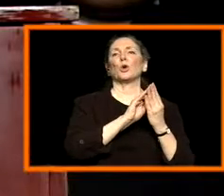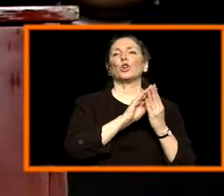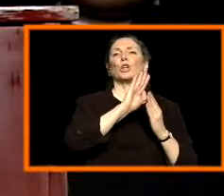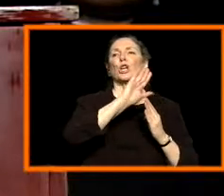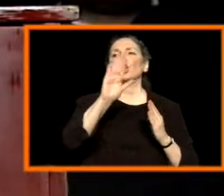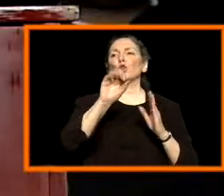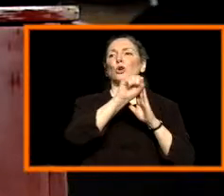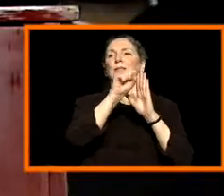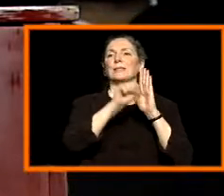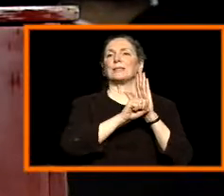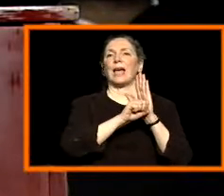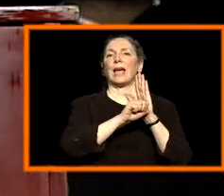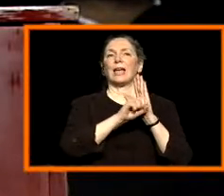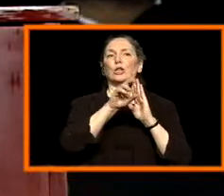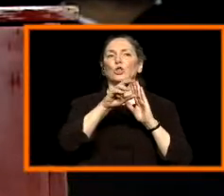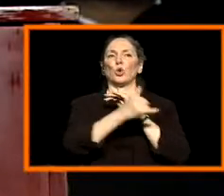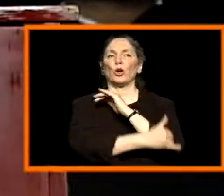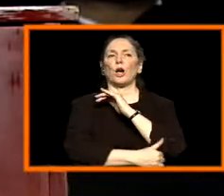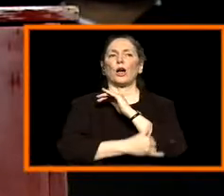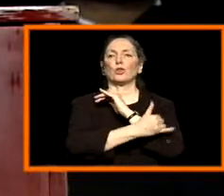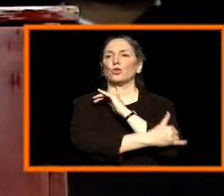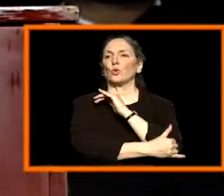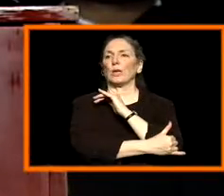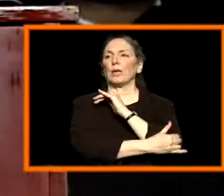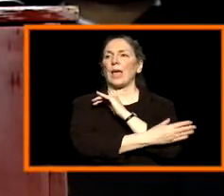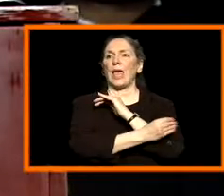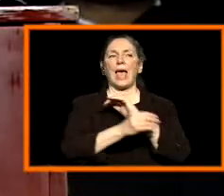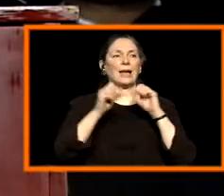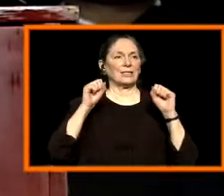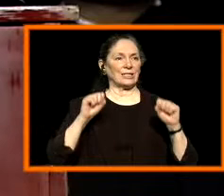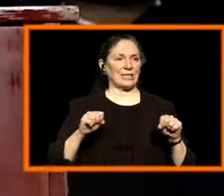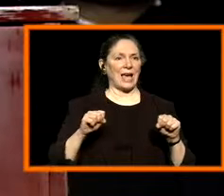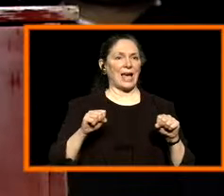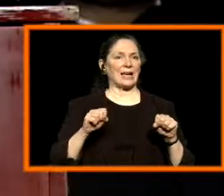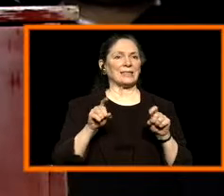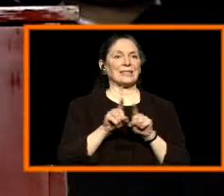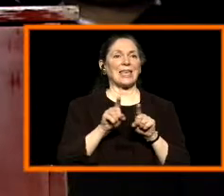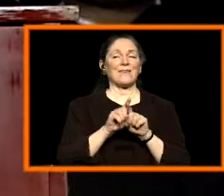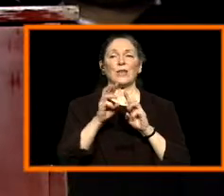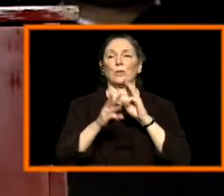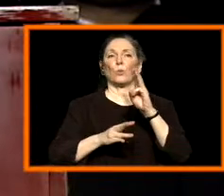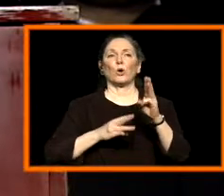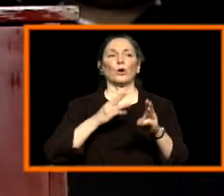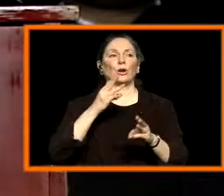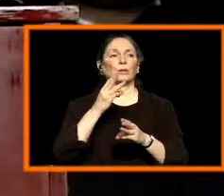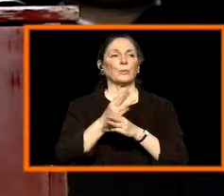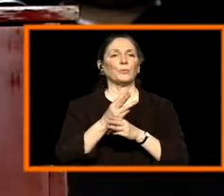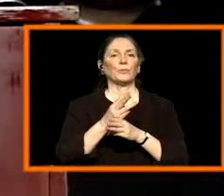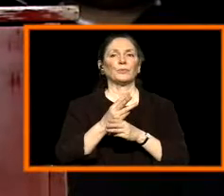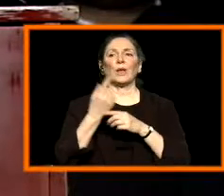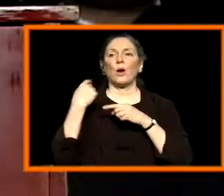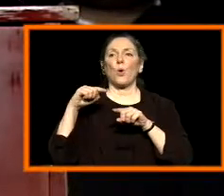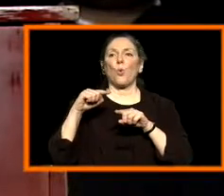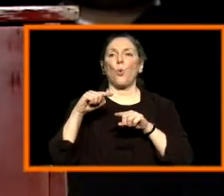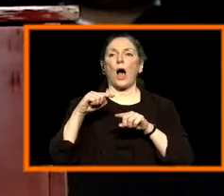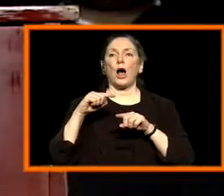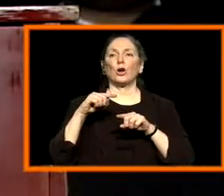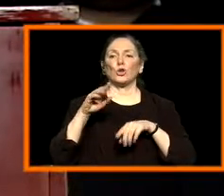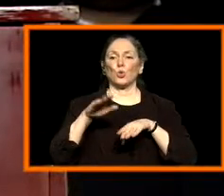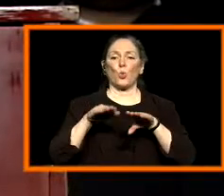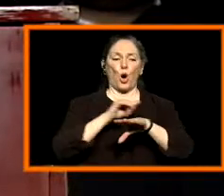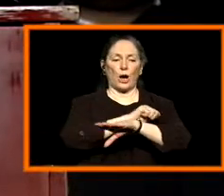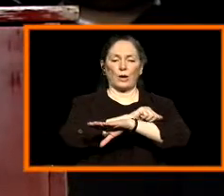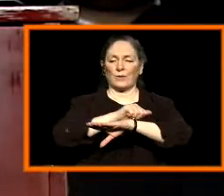your state, your country, and yes, even the world. As you walk on the